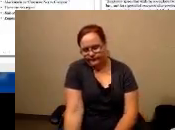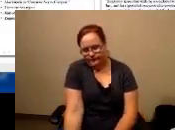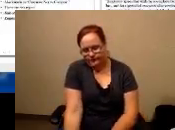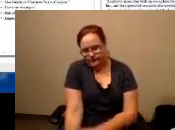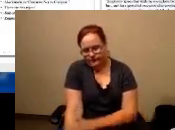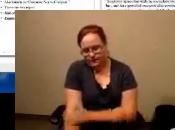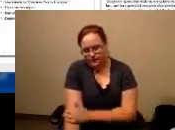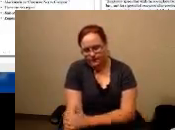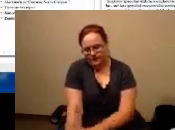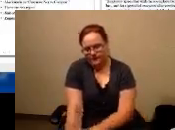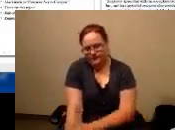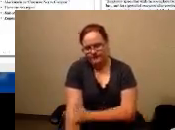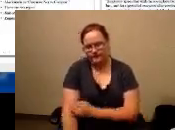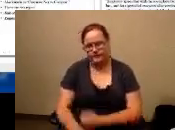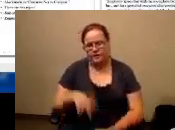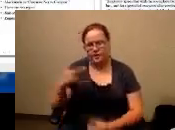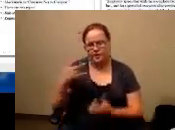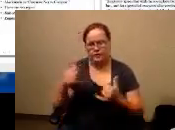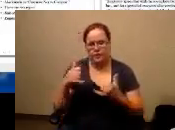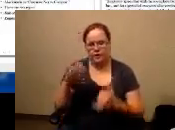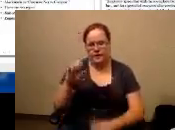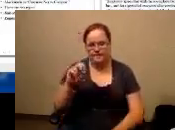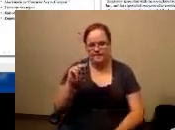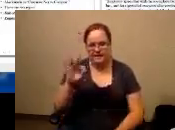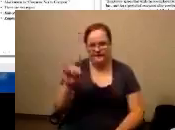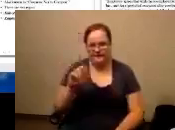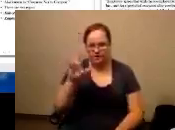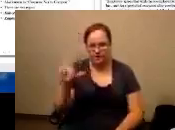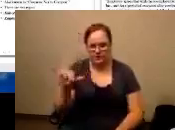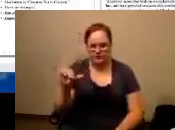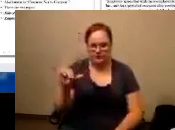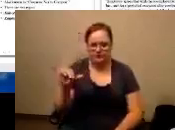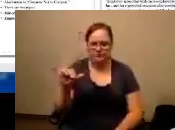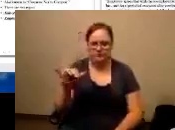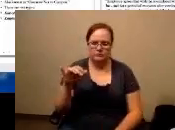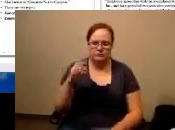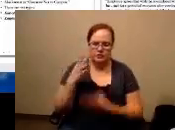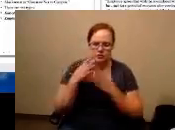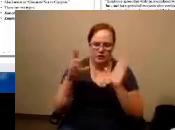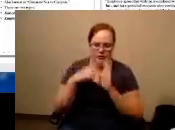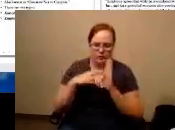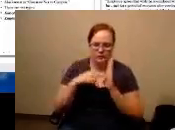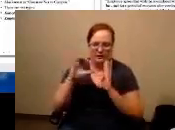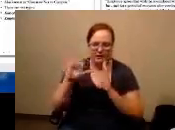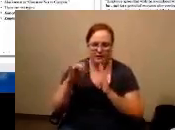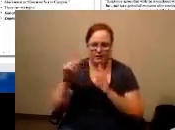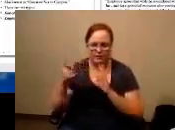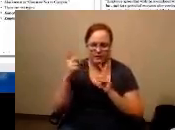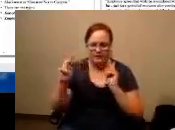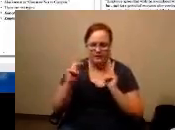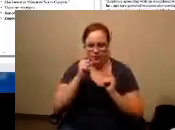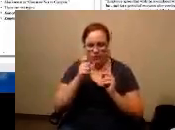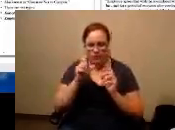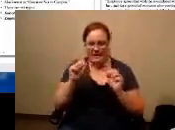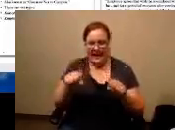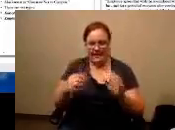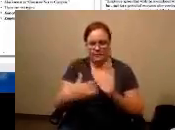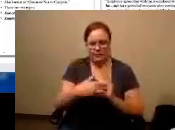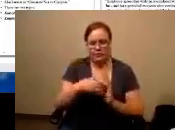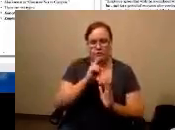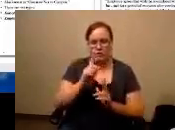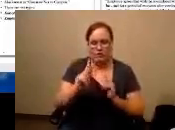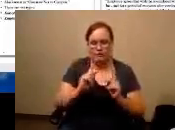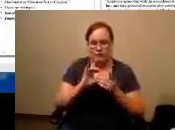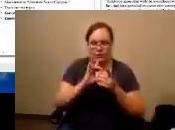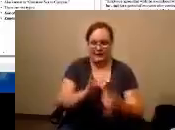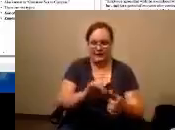Third-party beneficiary, the general rule is that the only persons that have standing to sue for breach are the ones who entered into the contract. That makes